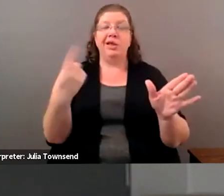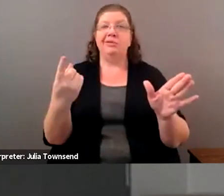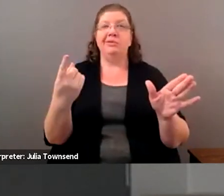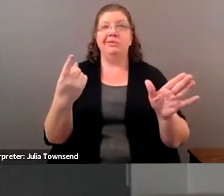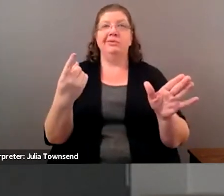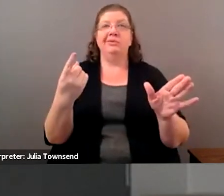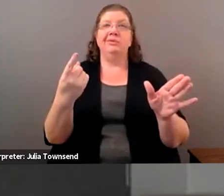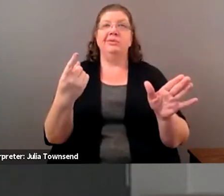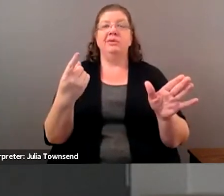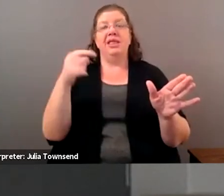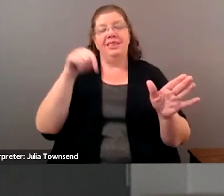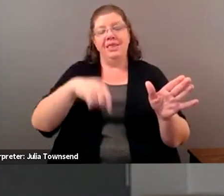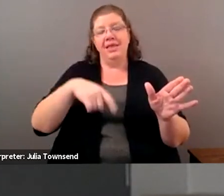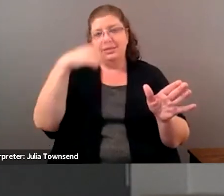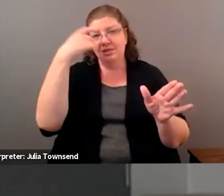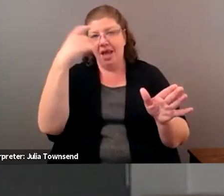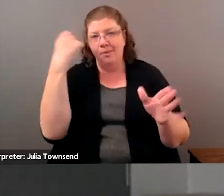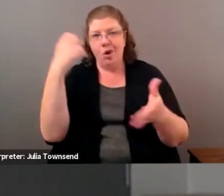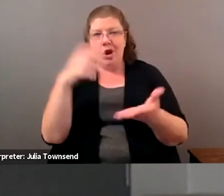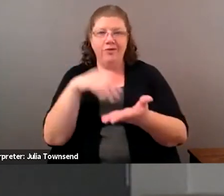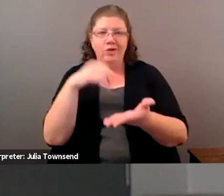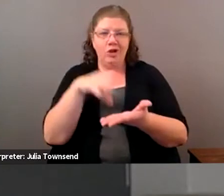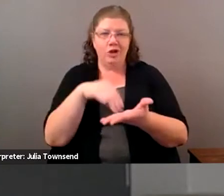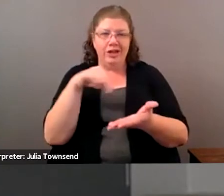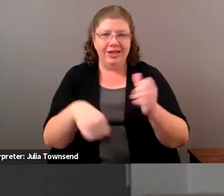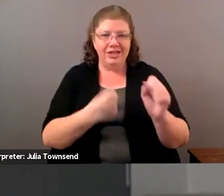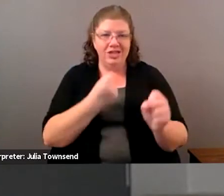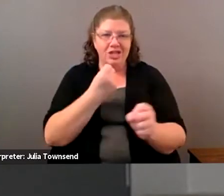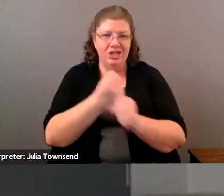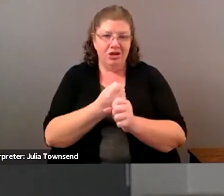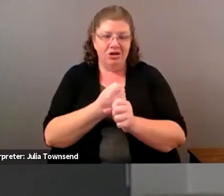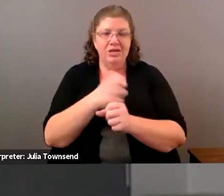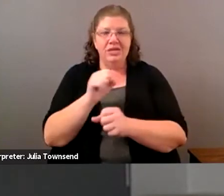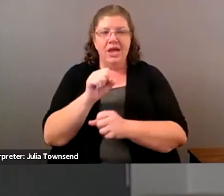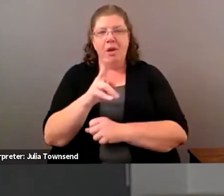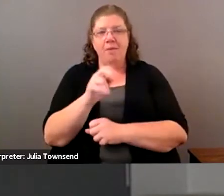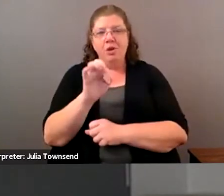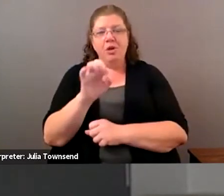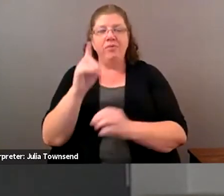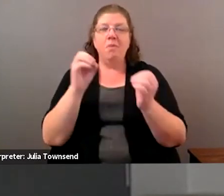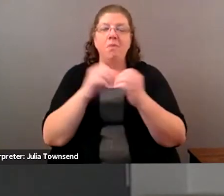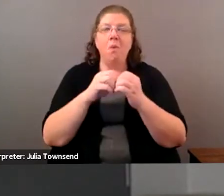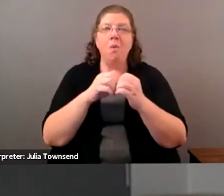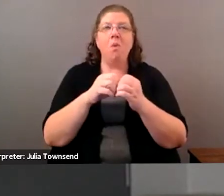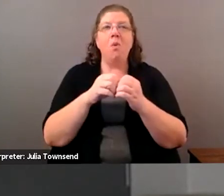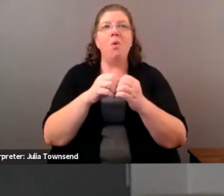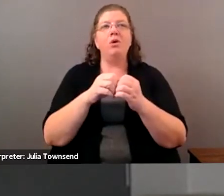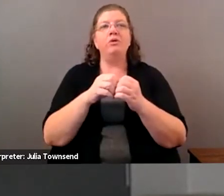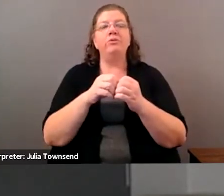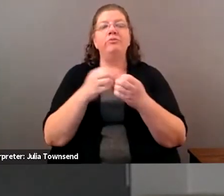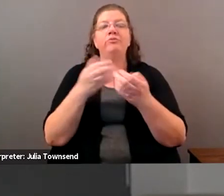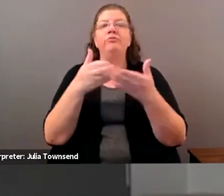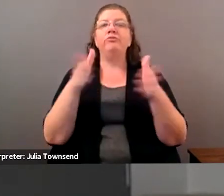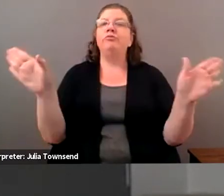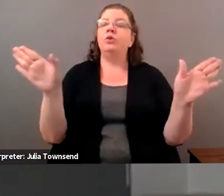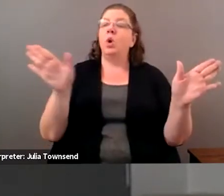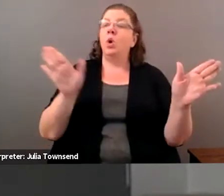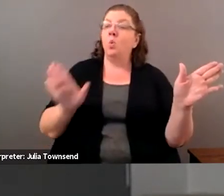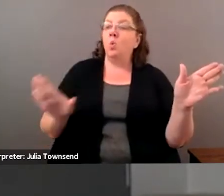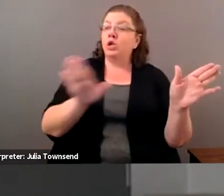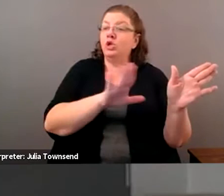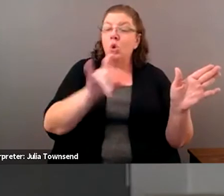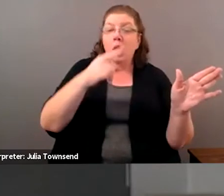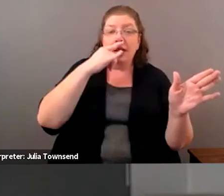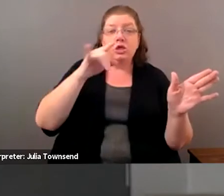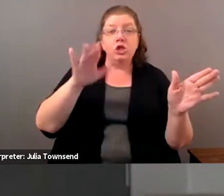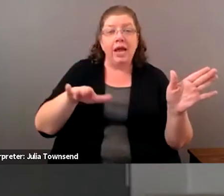this summer of learning here by Santa Barbara Unified, but more expansive to what's your child need for this summer.